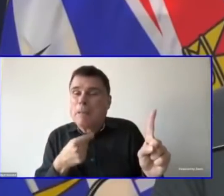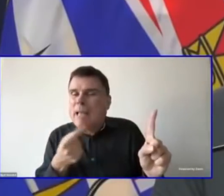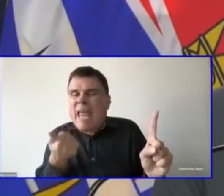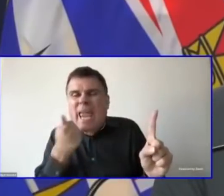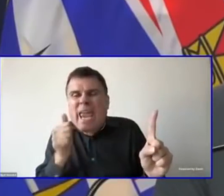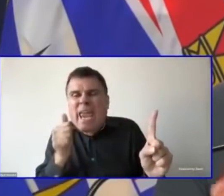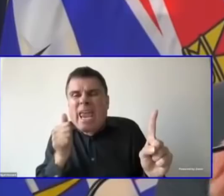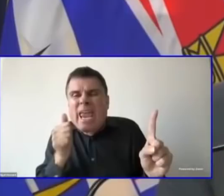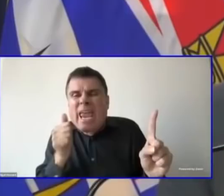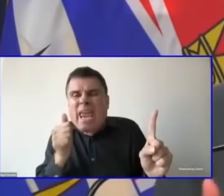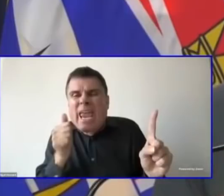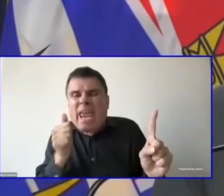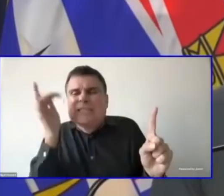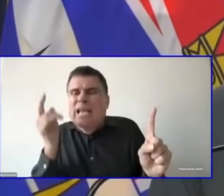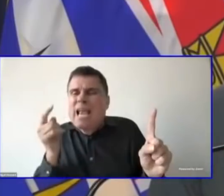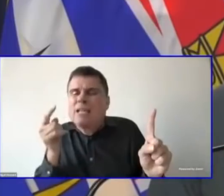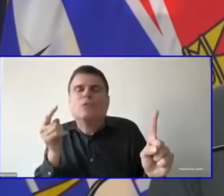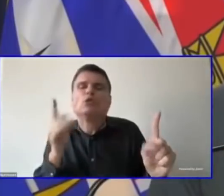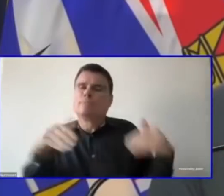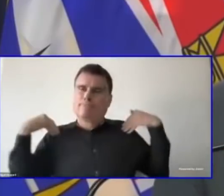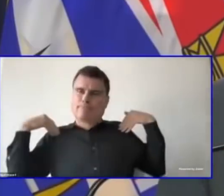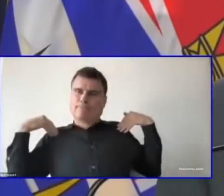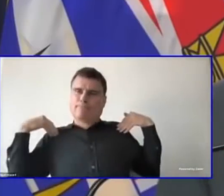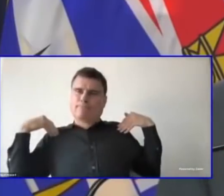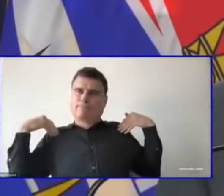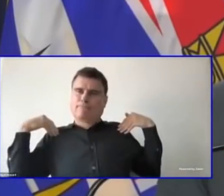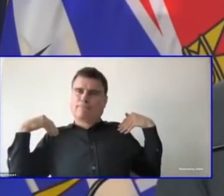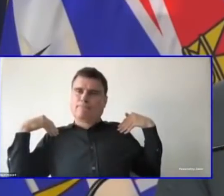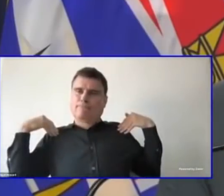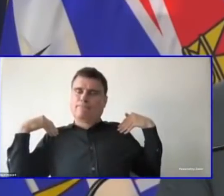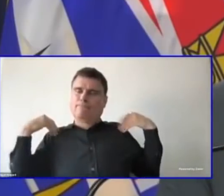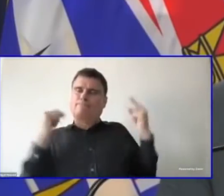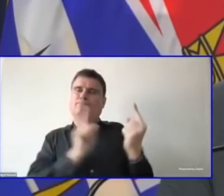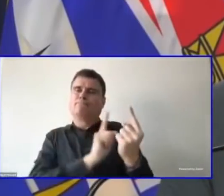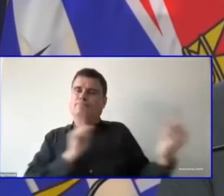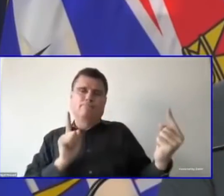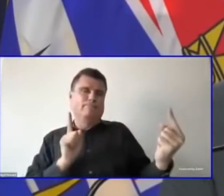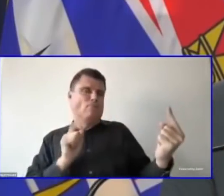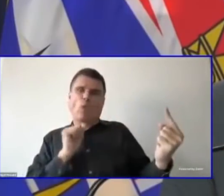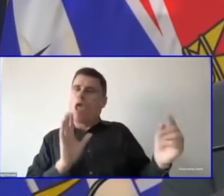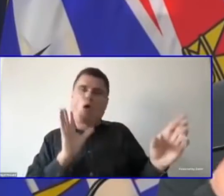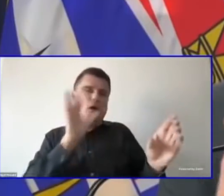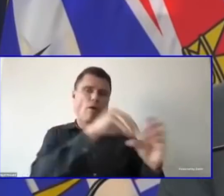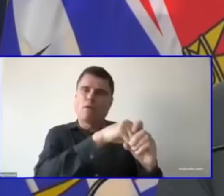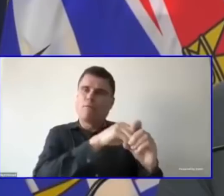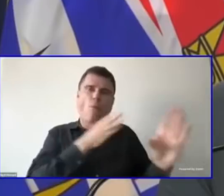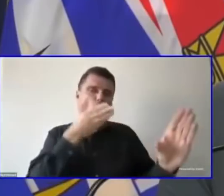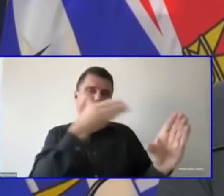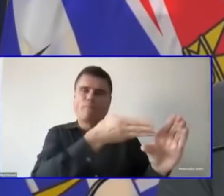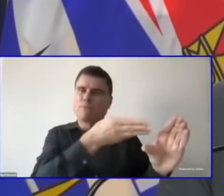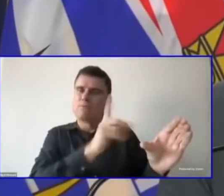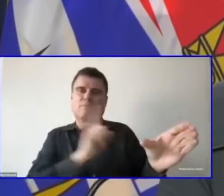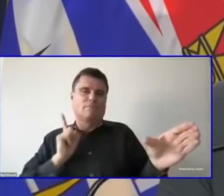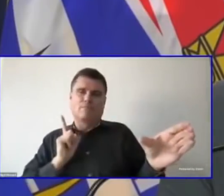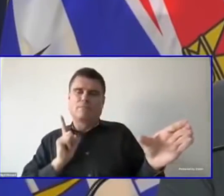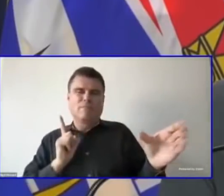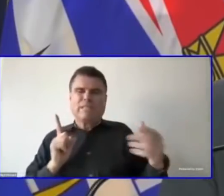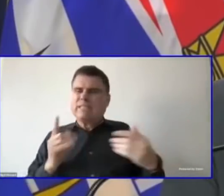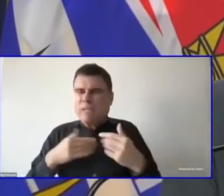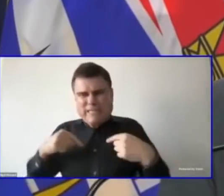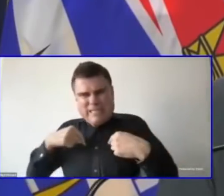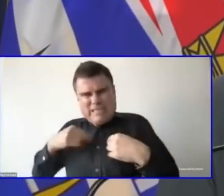right now. Keep those groups small. If there's anybody who has immune compromising conditions, people going through cancer